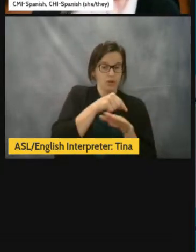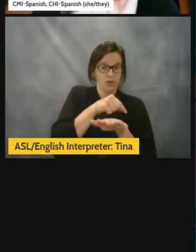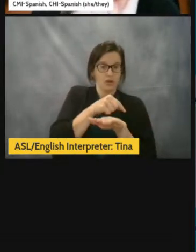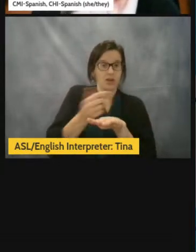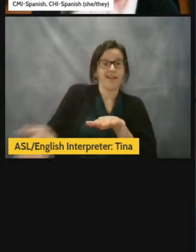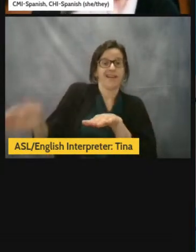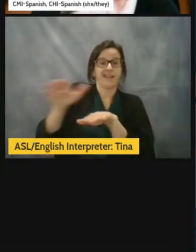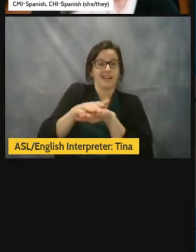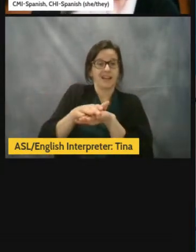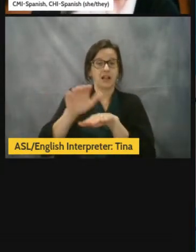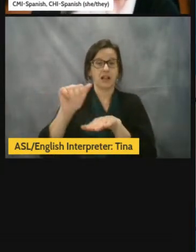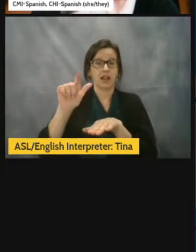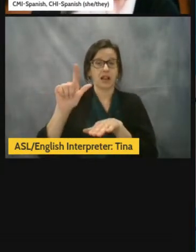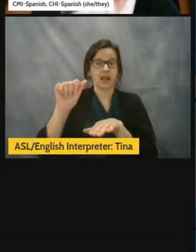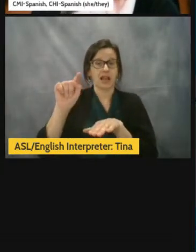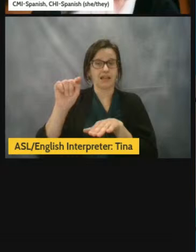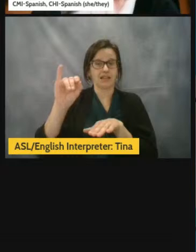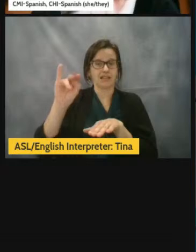mean 69%.